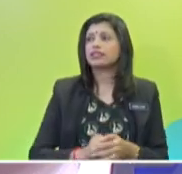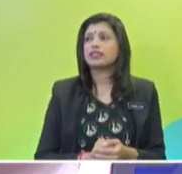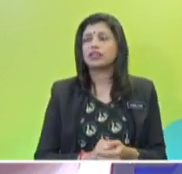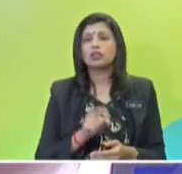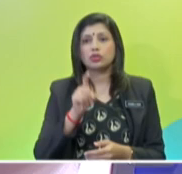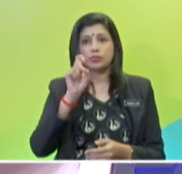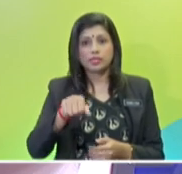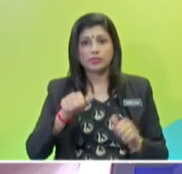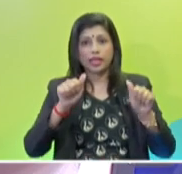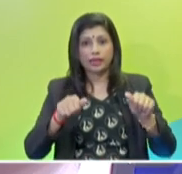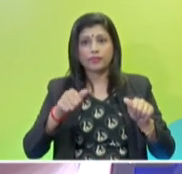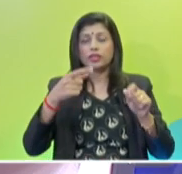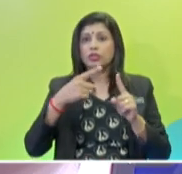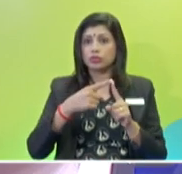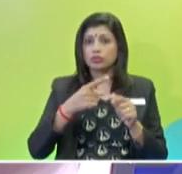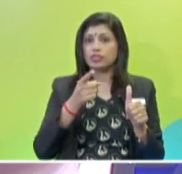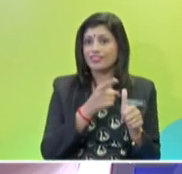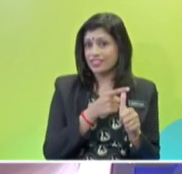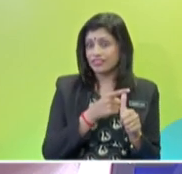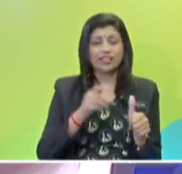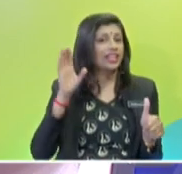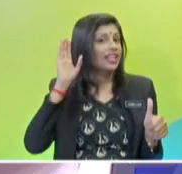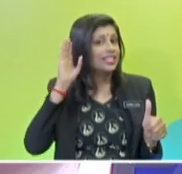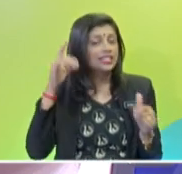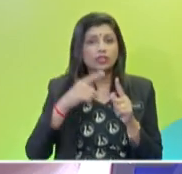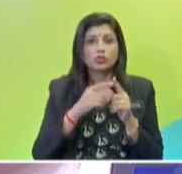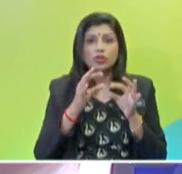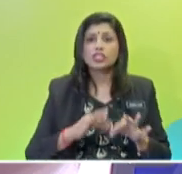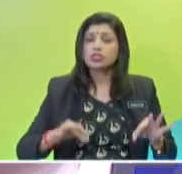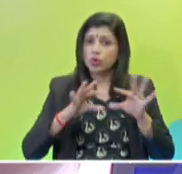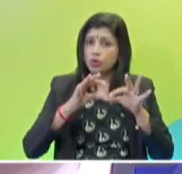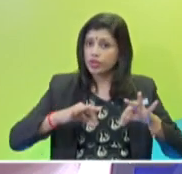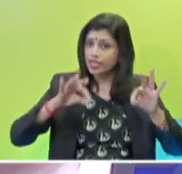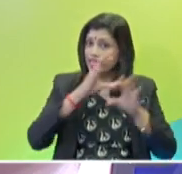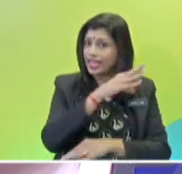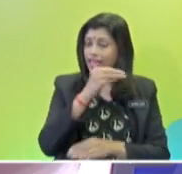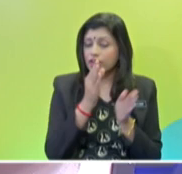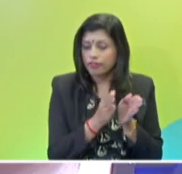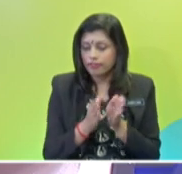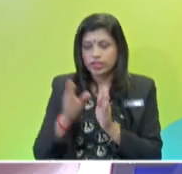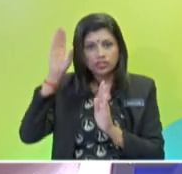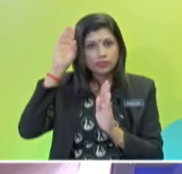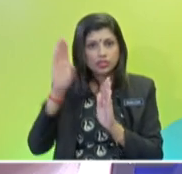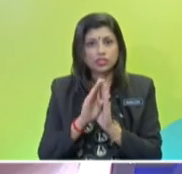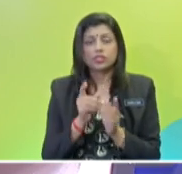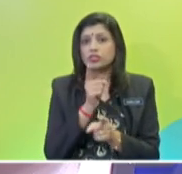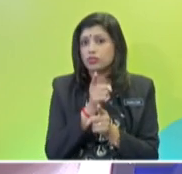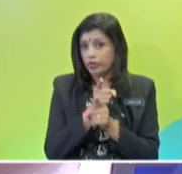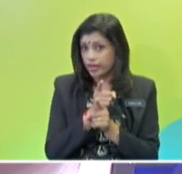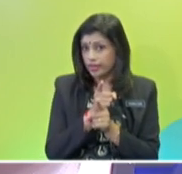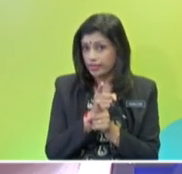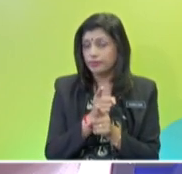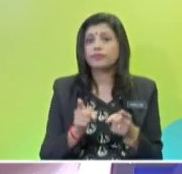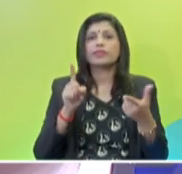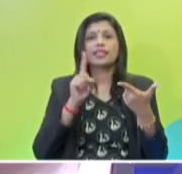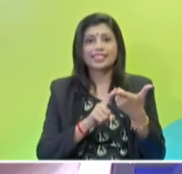do 3 things. The first one is, listen to a story and rearrange the pictures in the correct order. Okay.